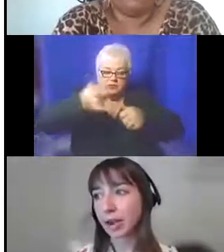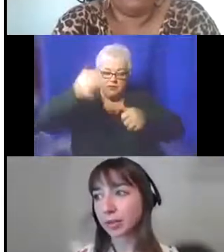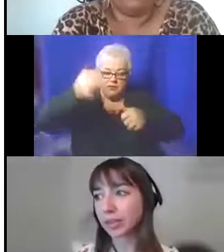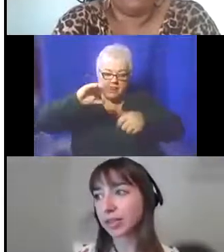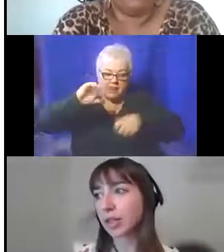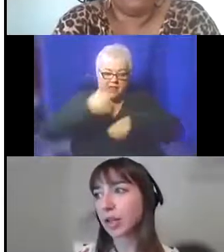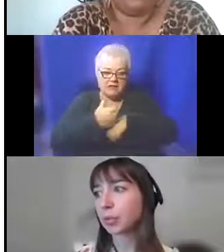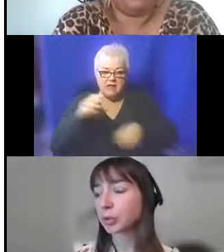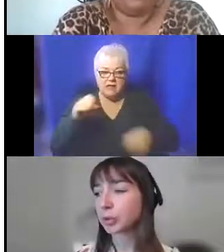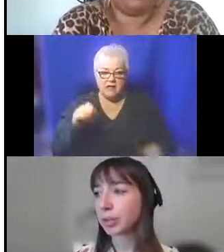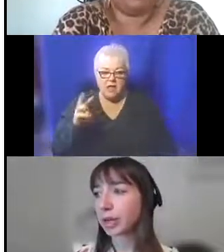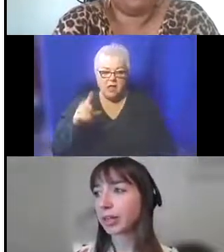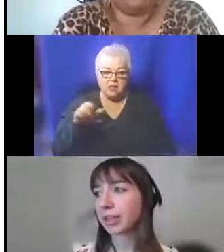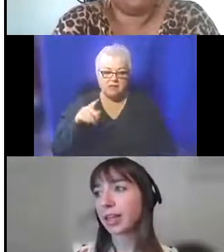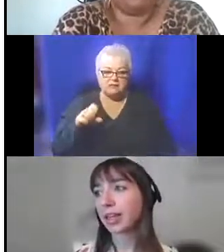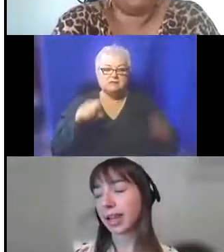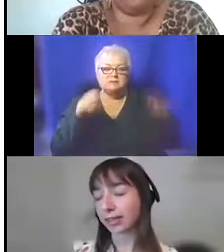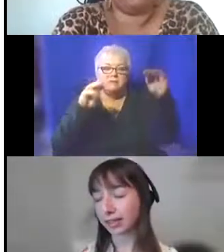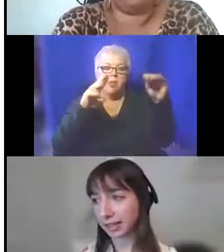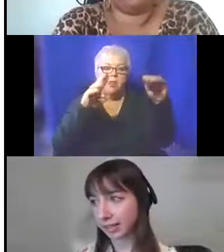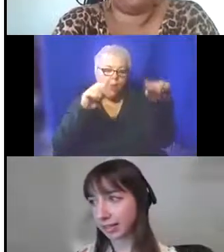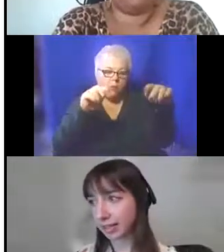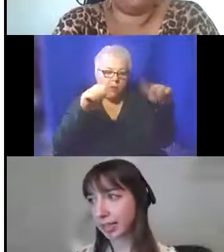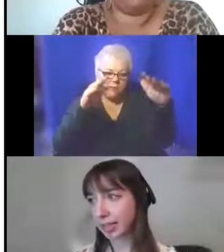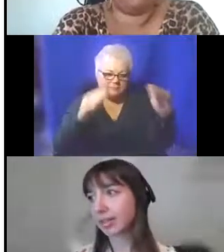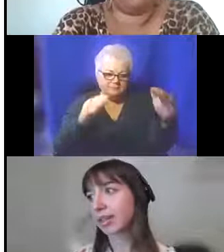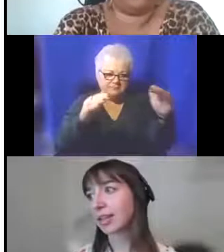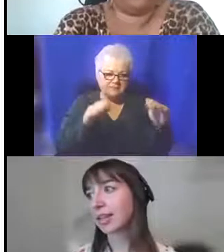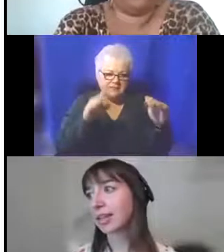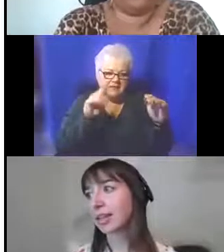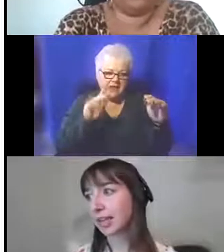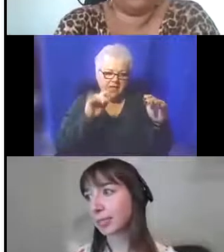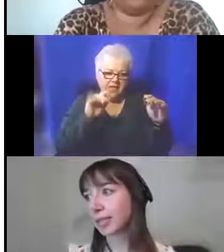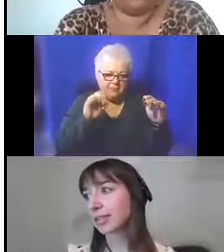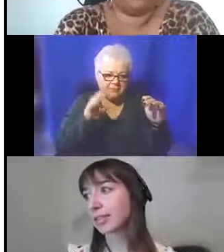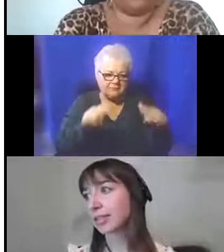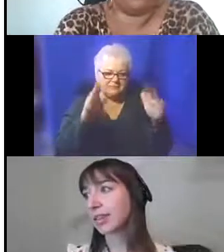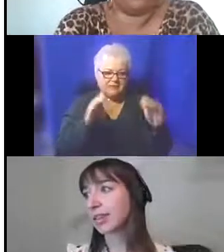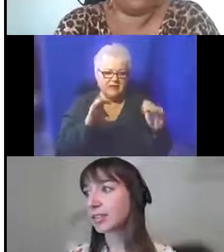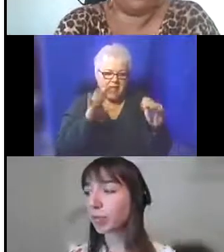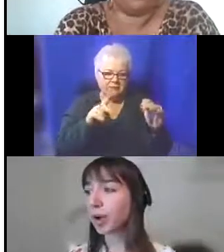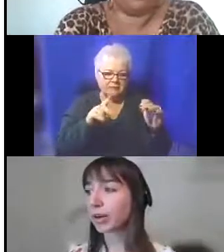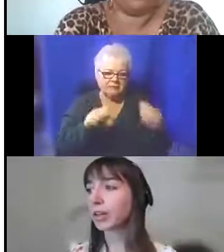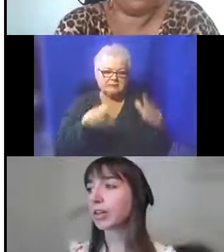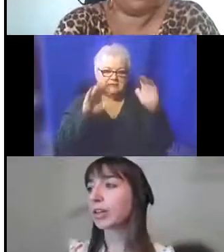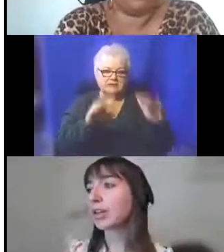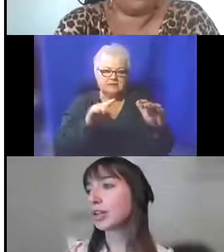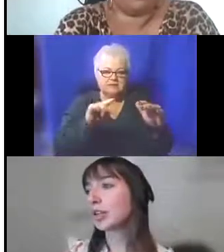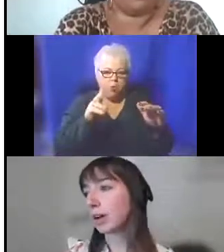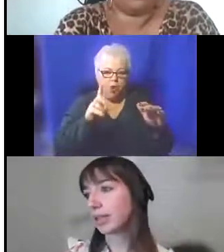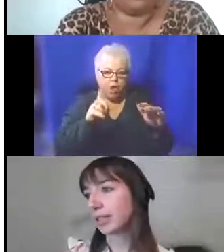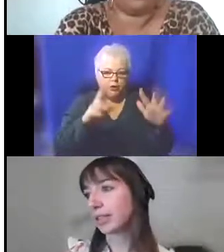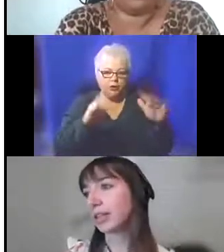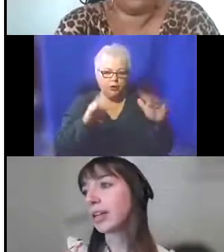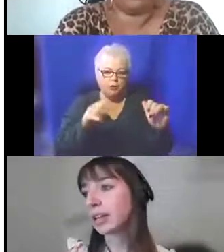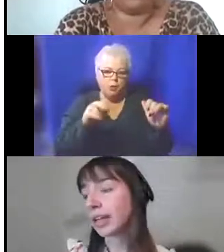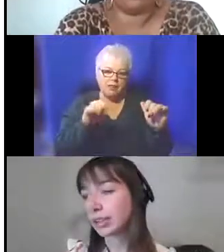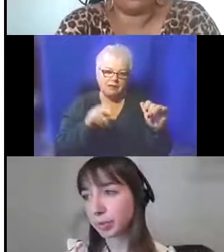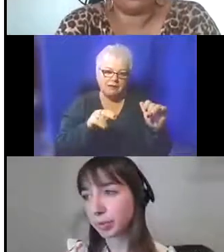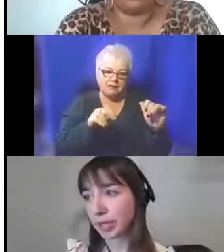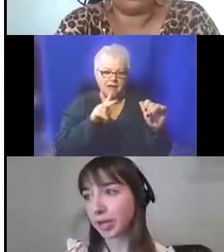the Cowlitz, Multnomah, Clackamas, Clackamas, Tumwater,